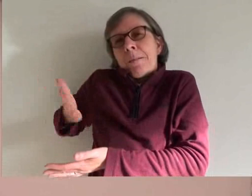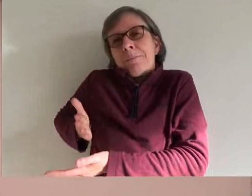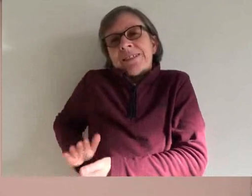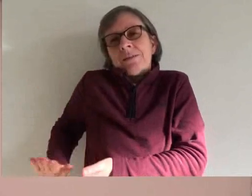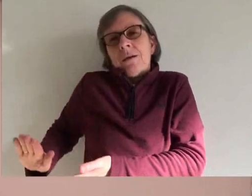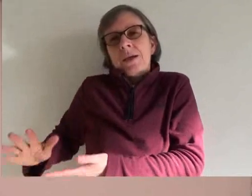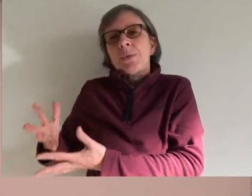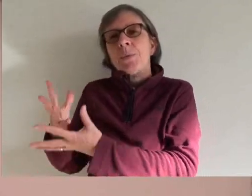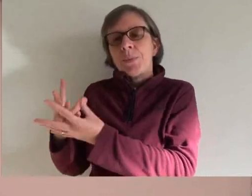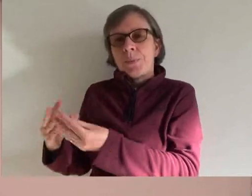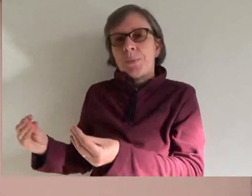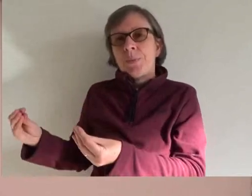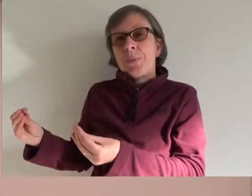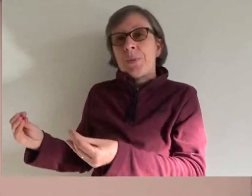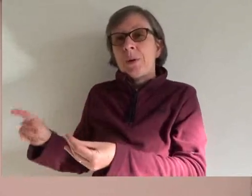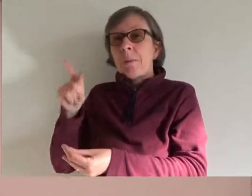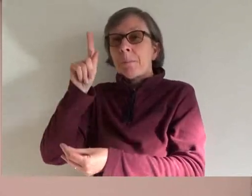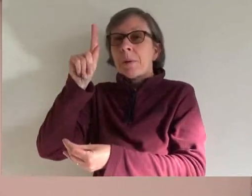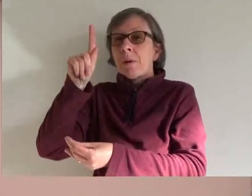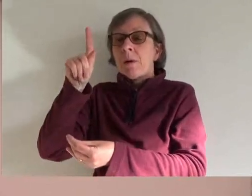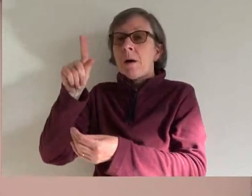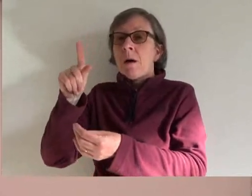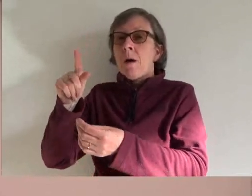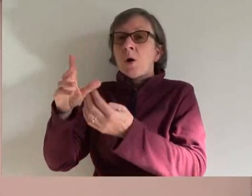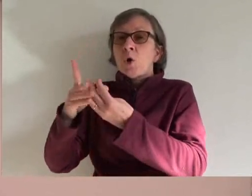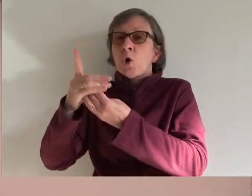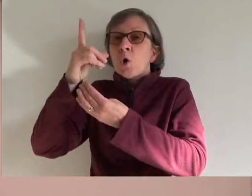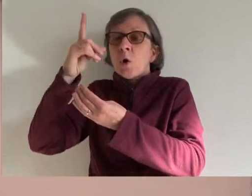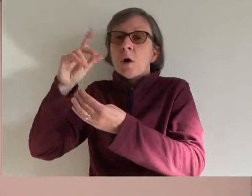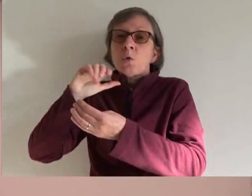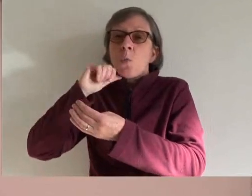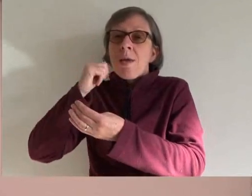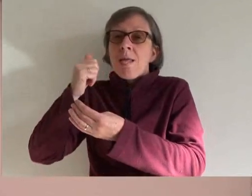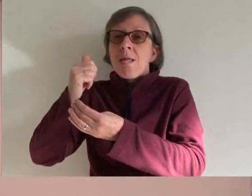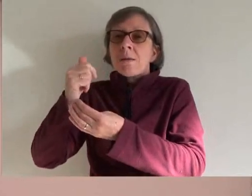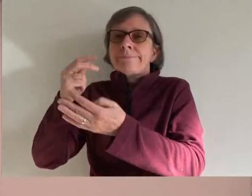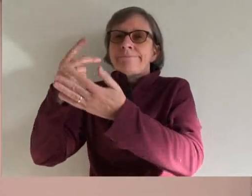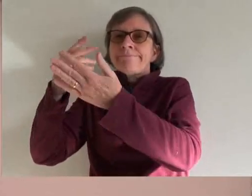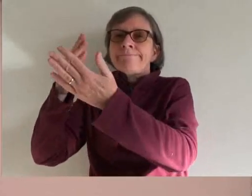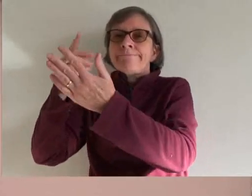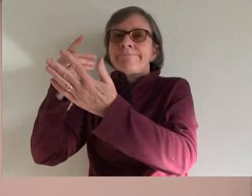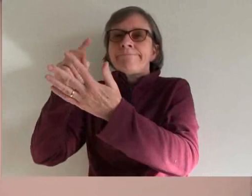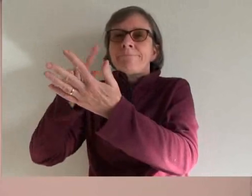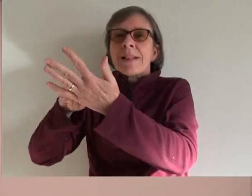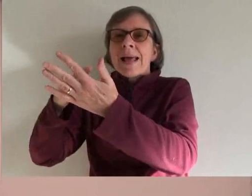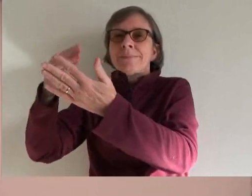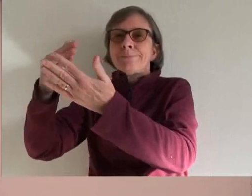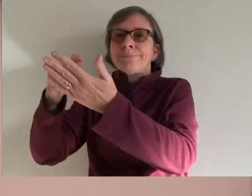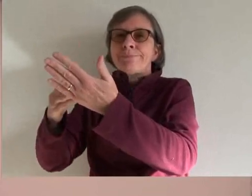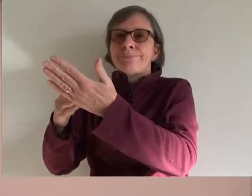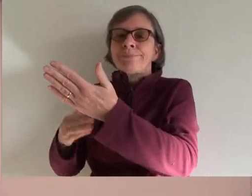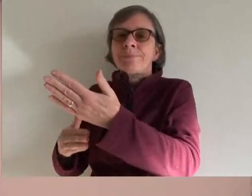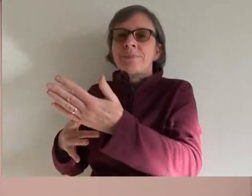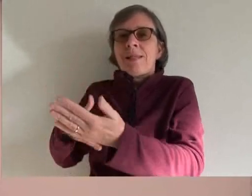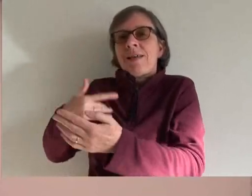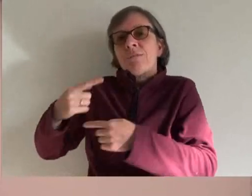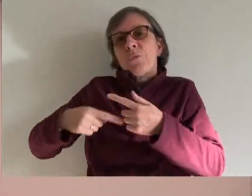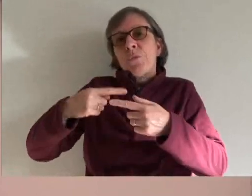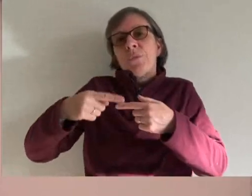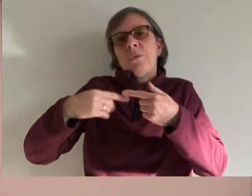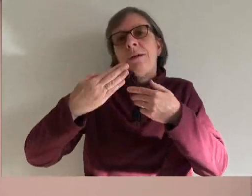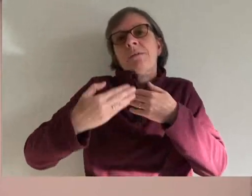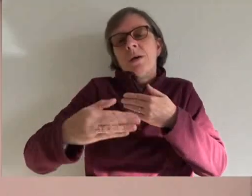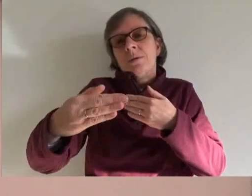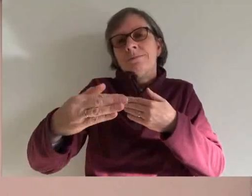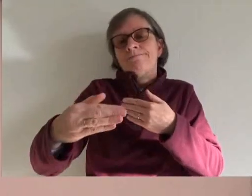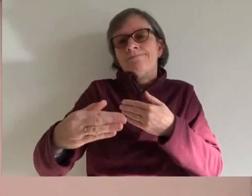will of God lives forever. All the world's stuff will pass away, but the believer who is seeking to